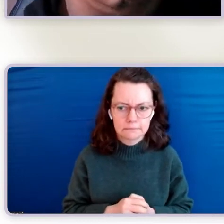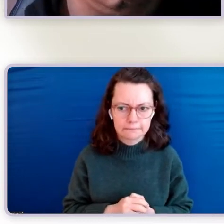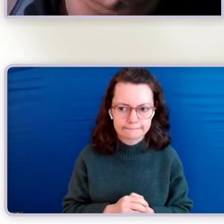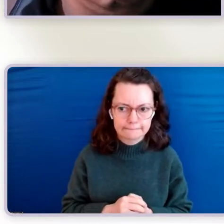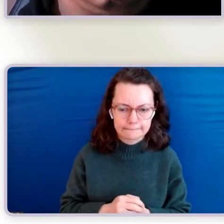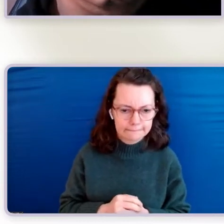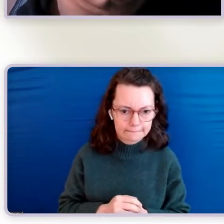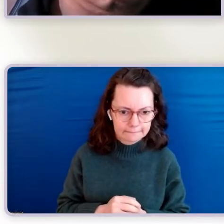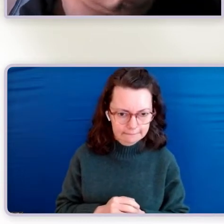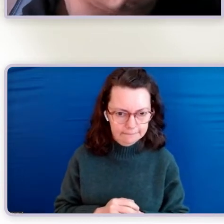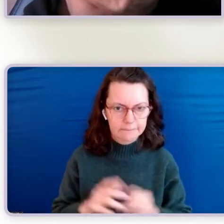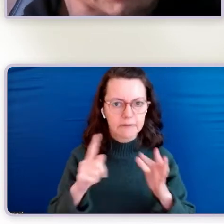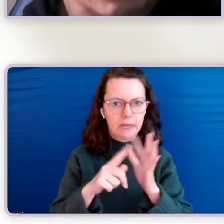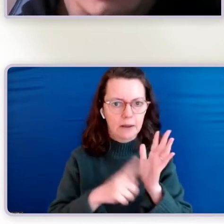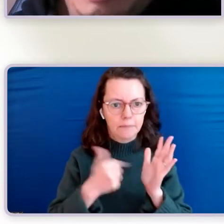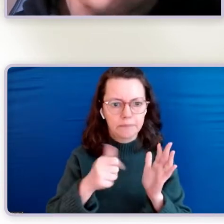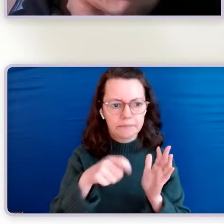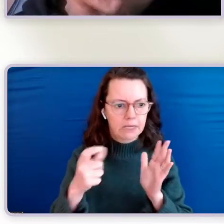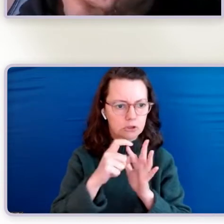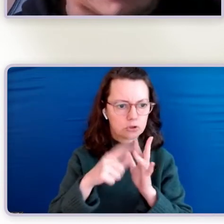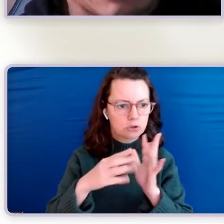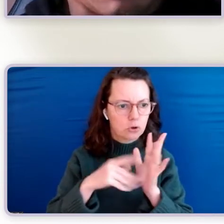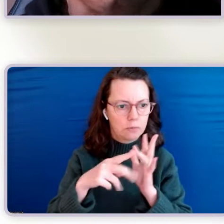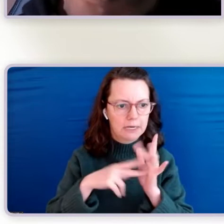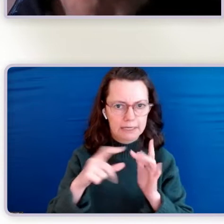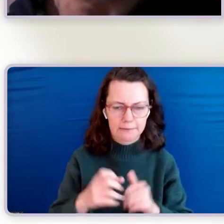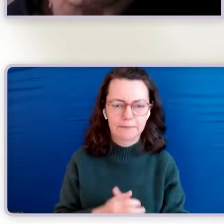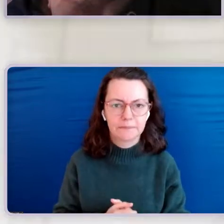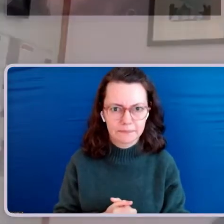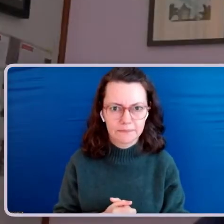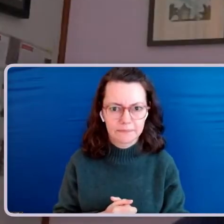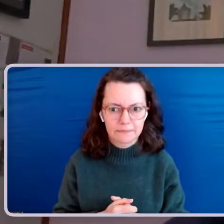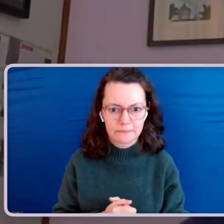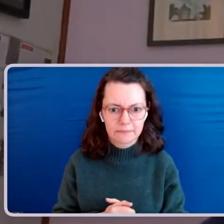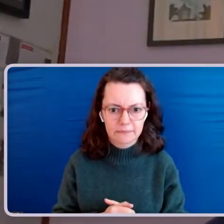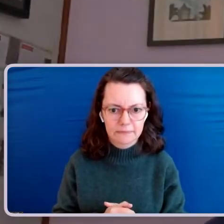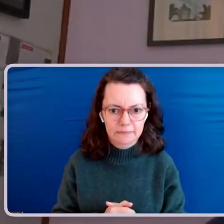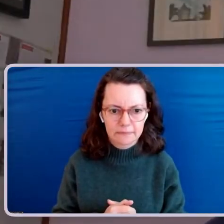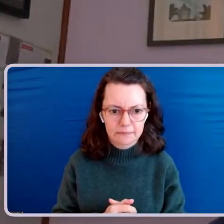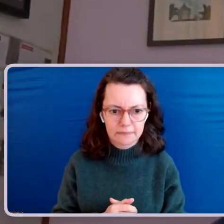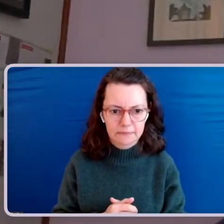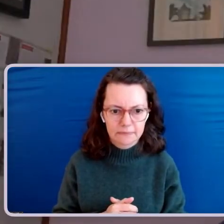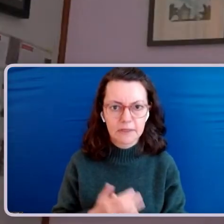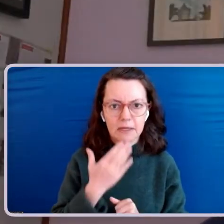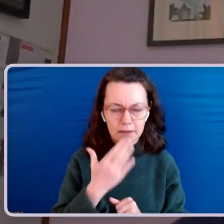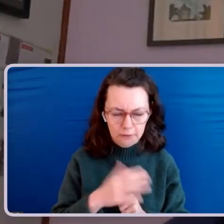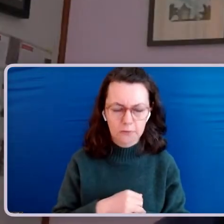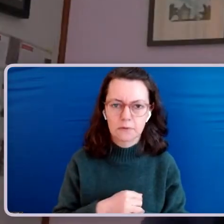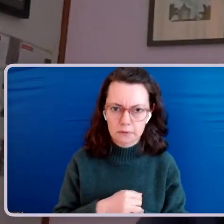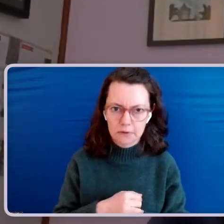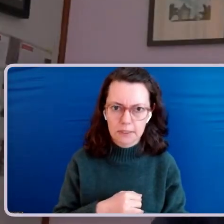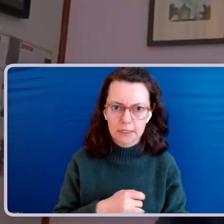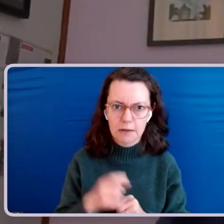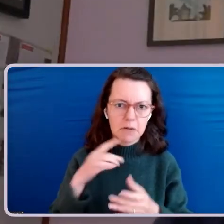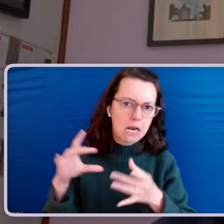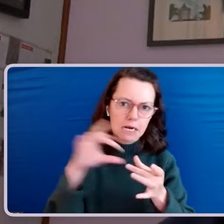Indeed. Dominic? Thank you. Just following on Tennille,